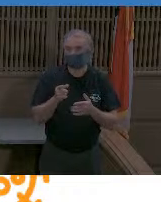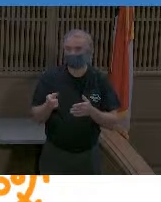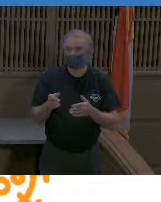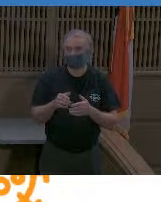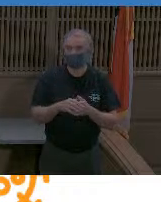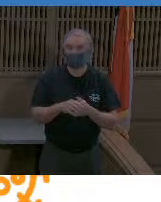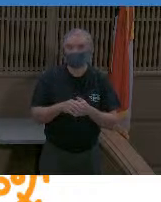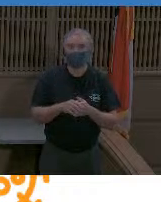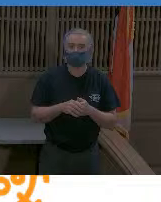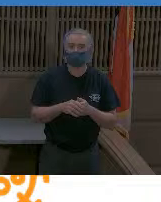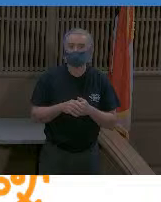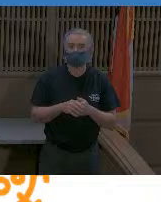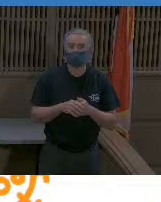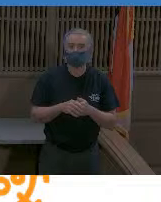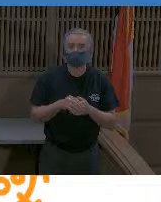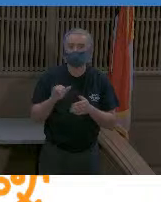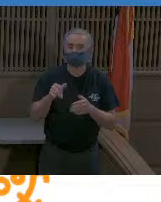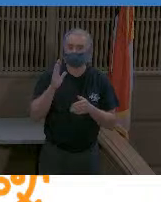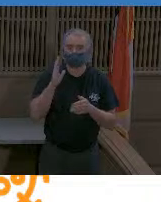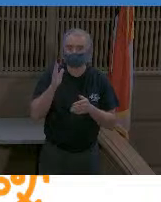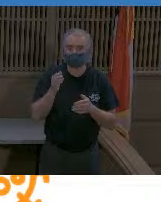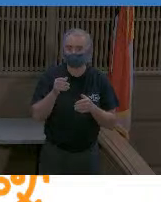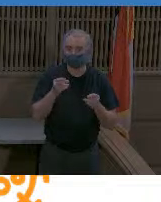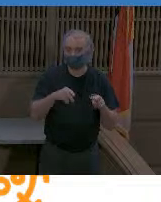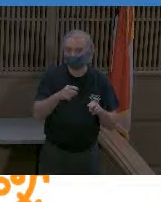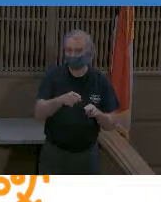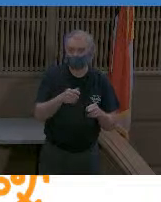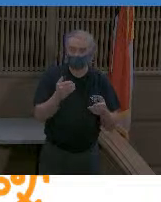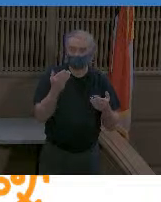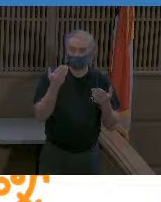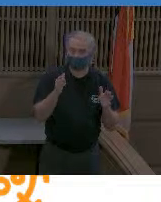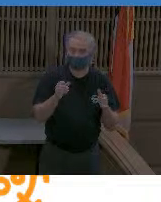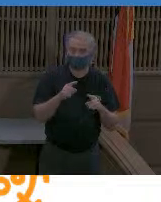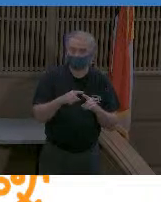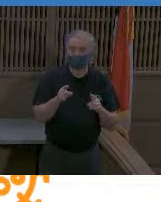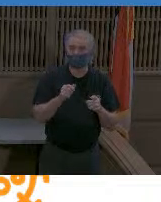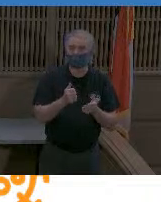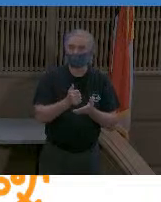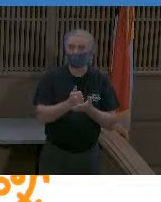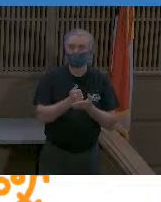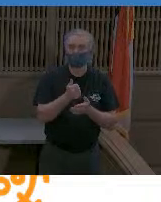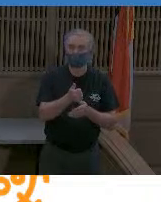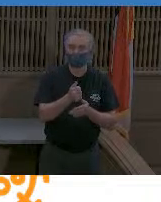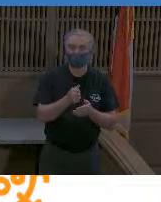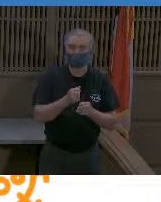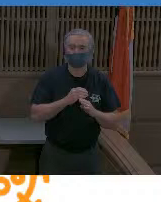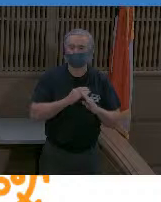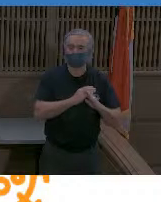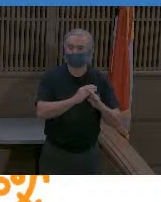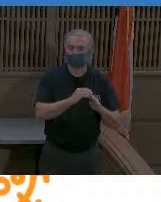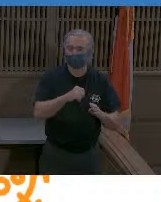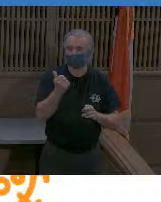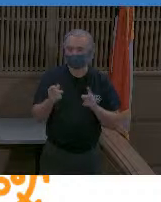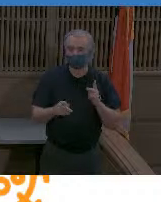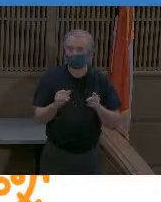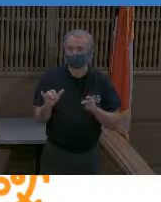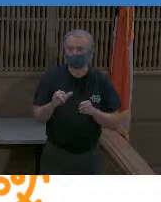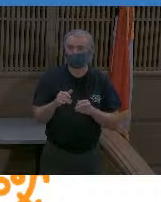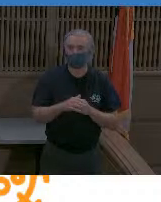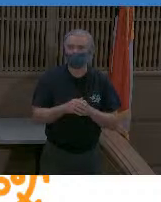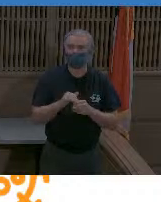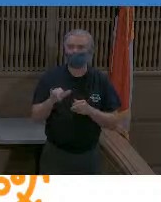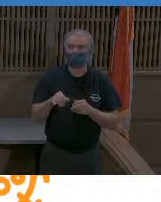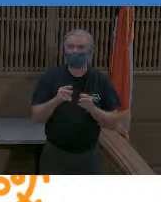necessarily mean that it would happen to you, but it also means you're also helping yourself protect other people as well. And that's